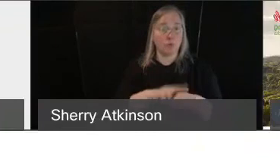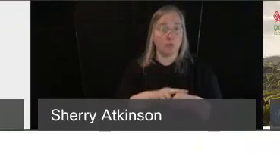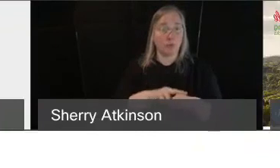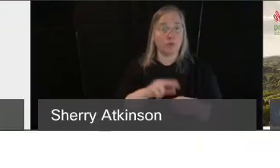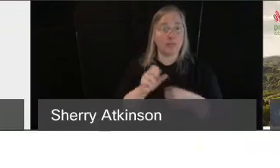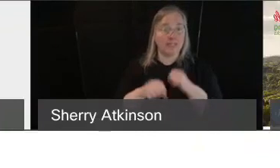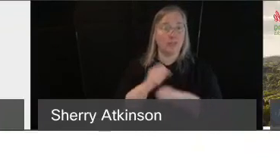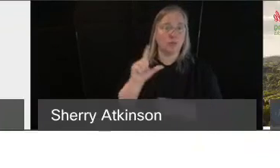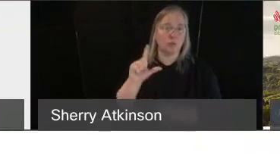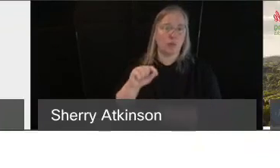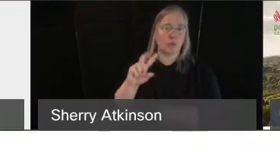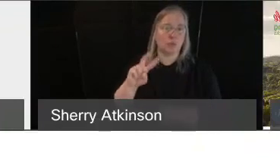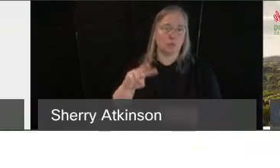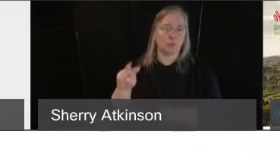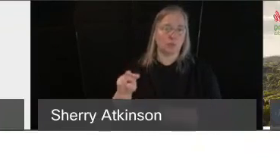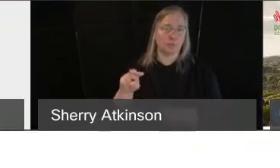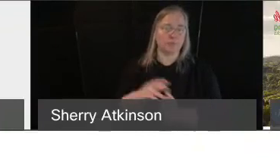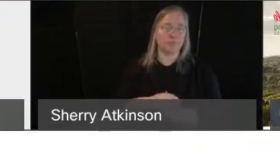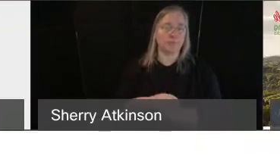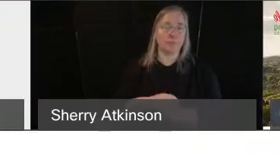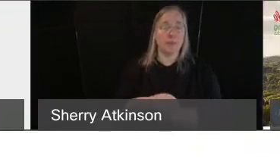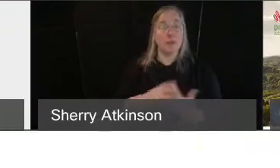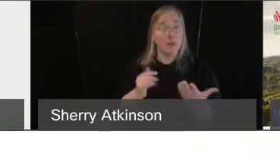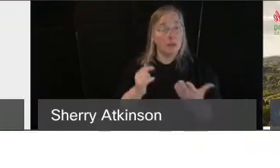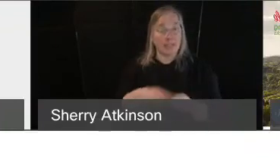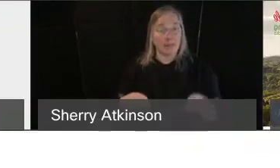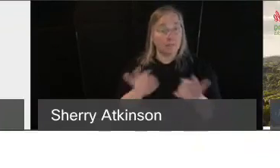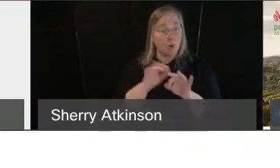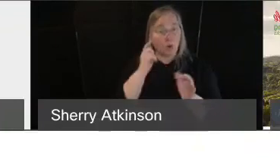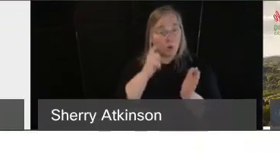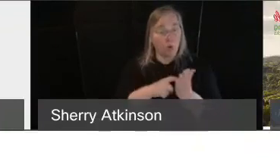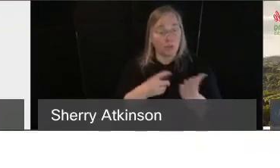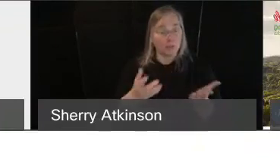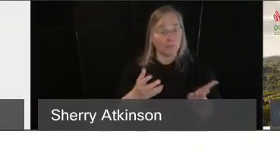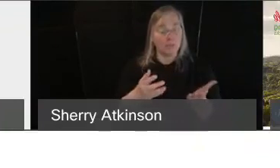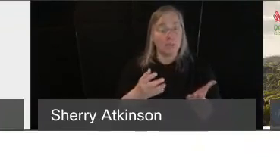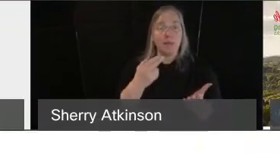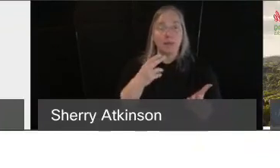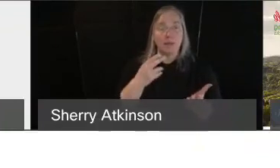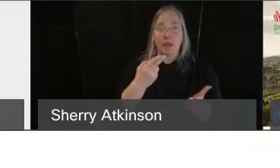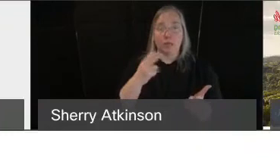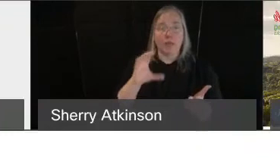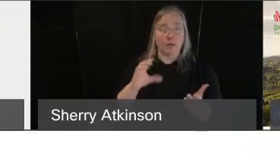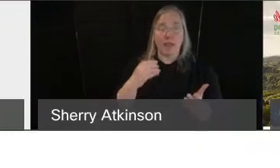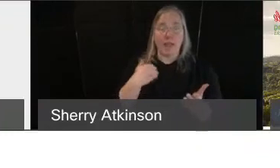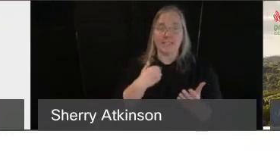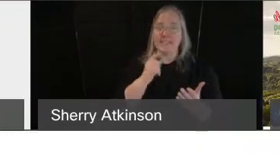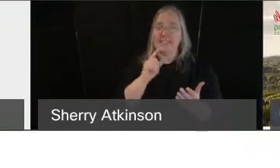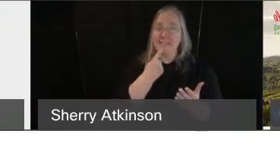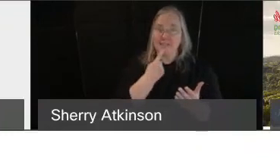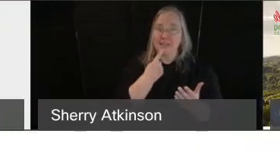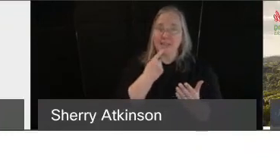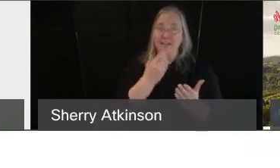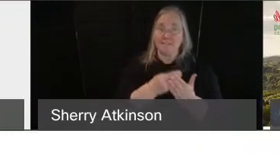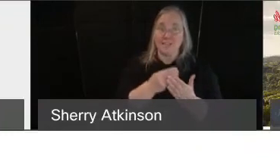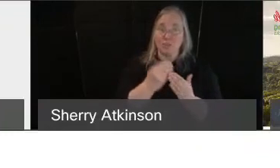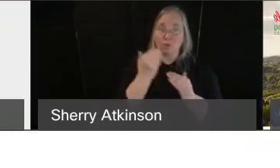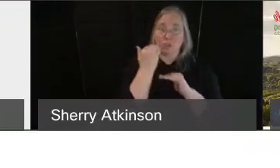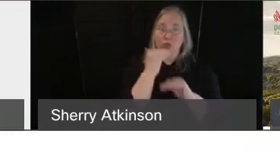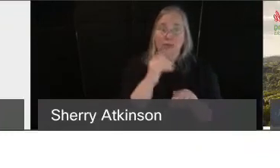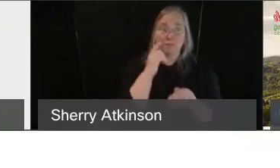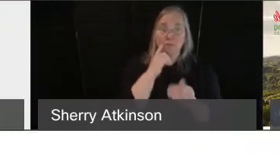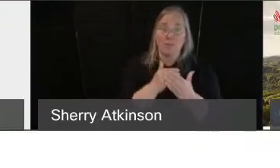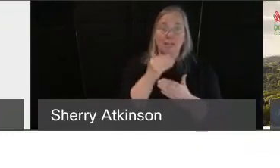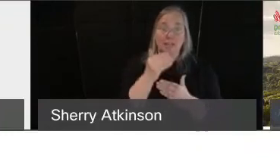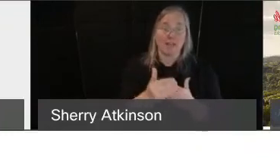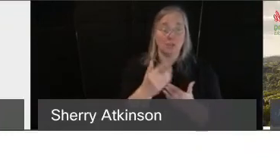2022. Again, so what's important to note here is that the county is facing significant fiscal constraints in the next 2 fiscal years. So the